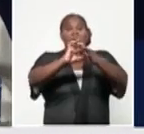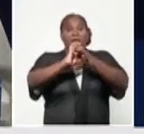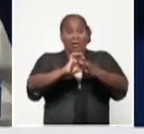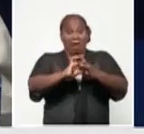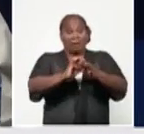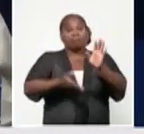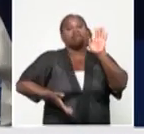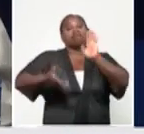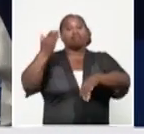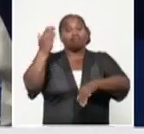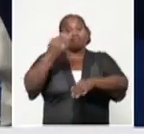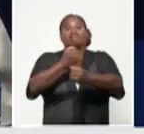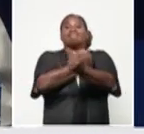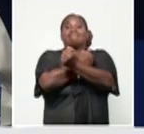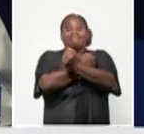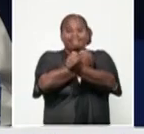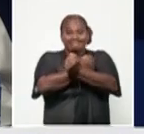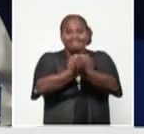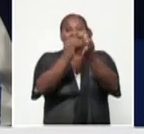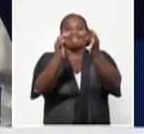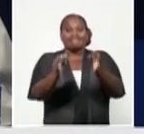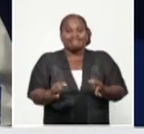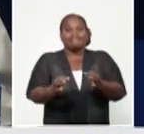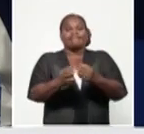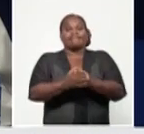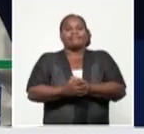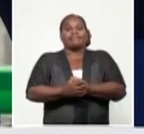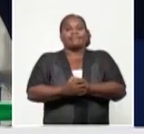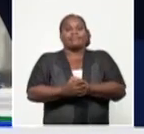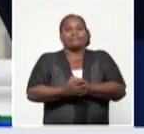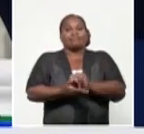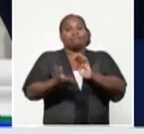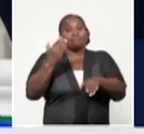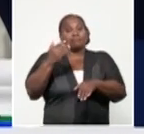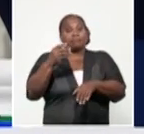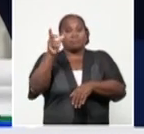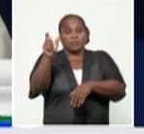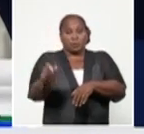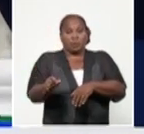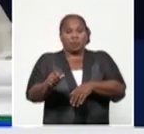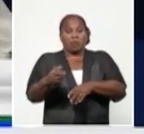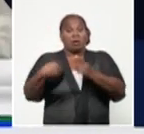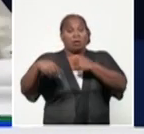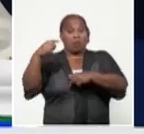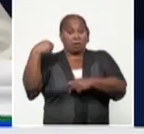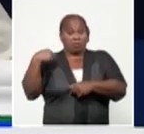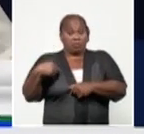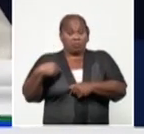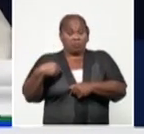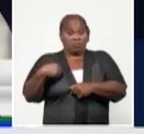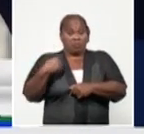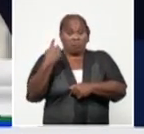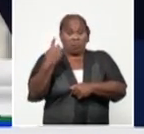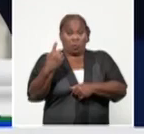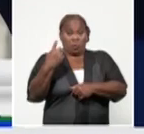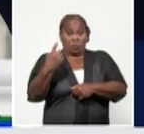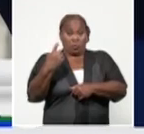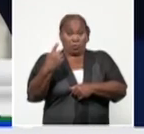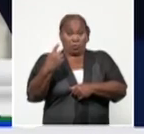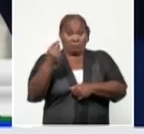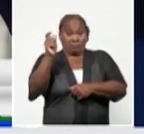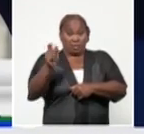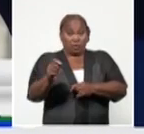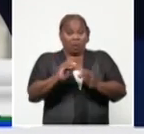serious patients has risen. This is the risk we face with the increase in cases. Yesterday, another patient